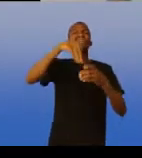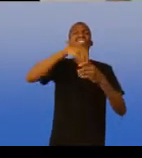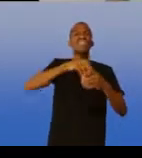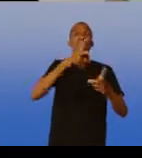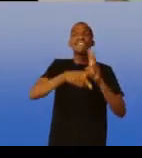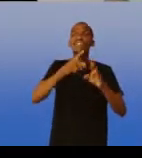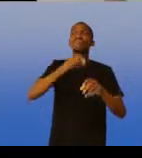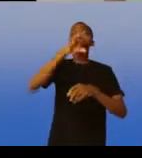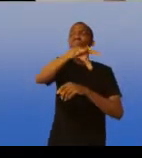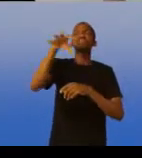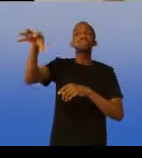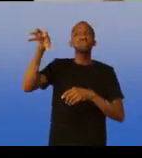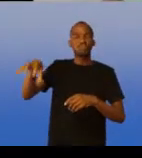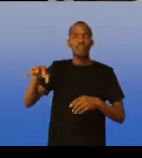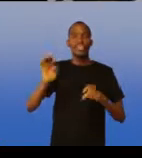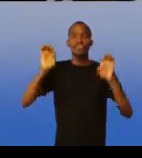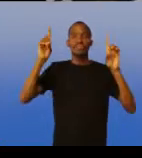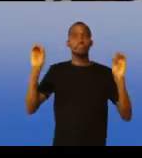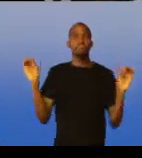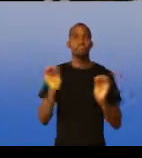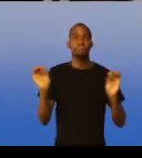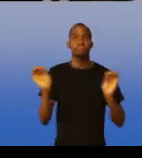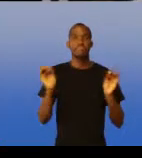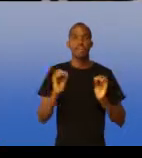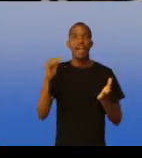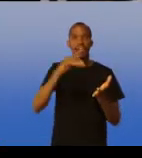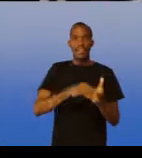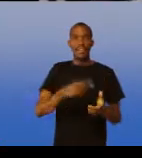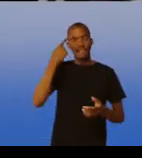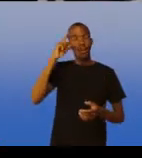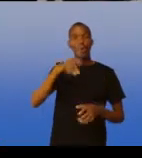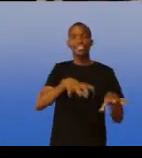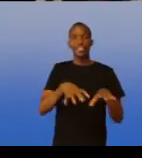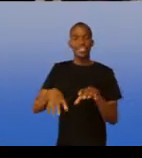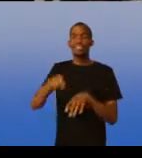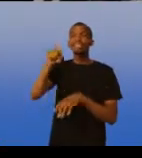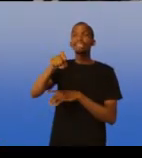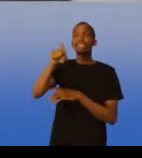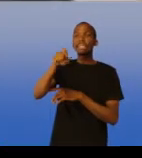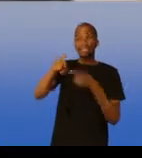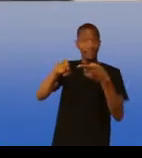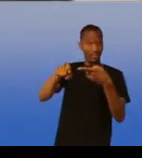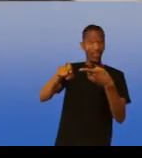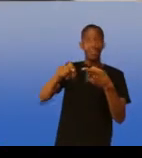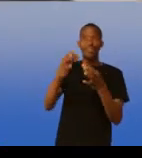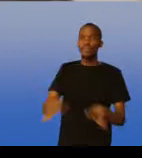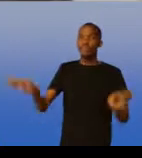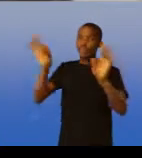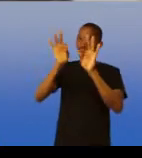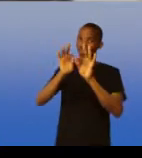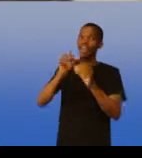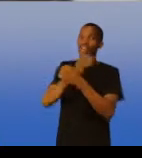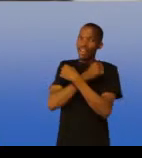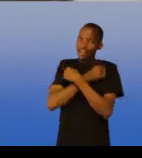access to education. What we are finding in terms of the needs of orphans and vulnerable children in Botswana is the importance of love in the